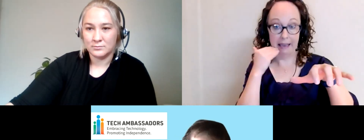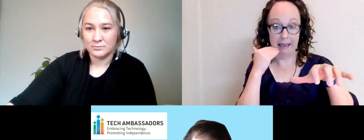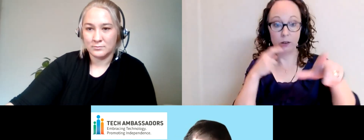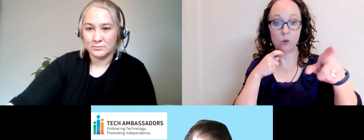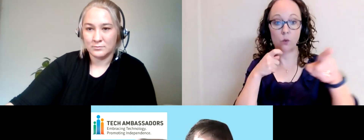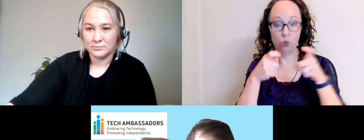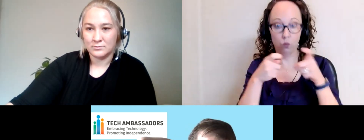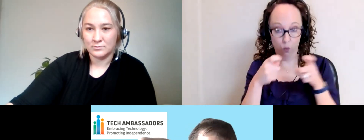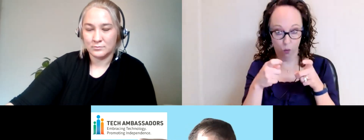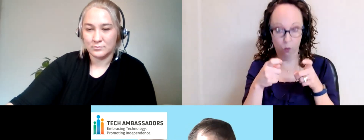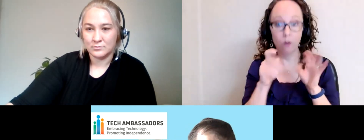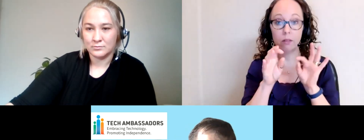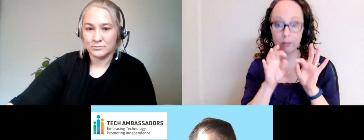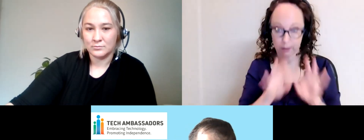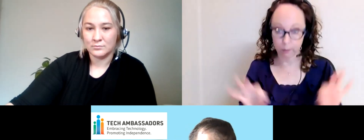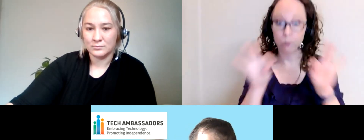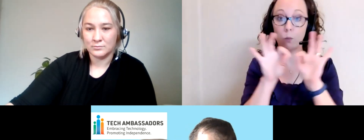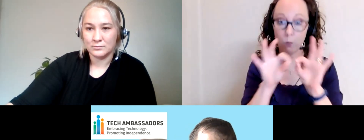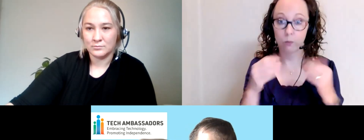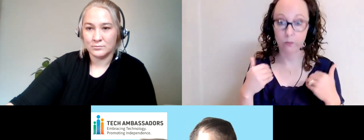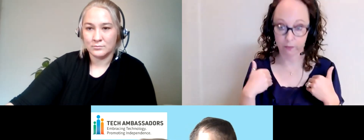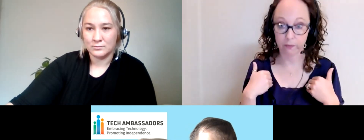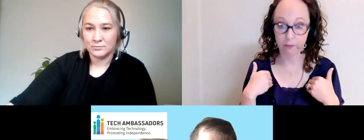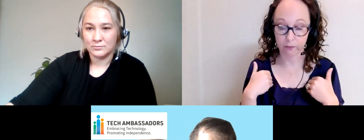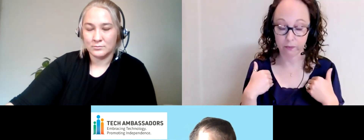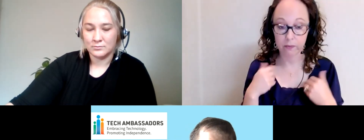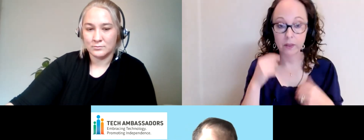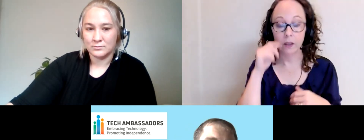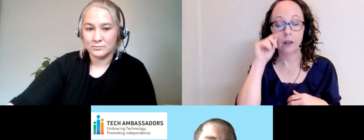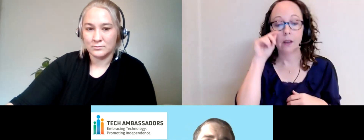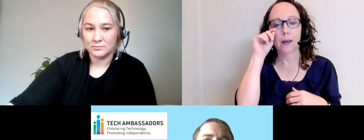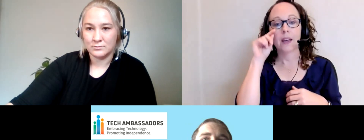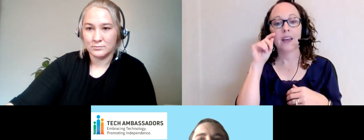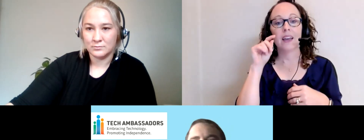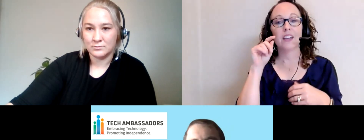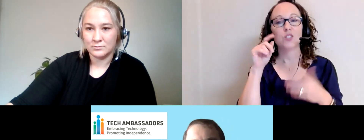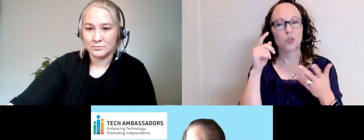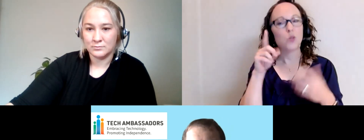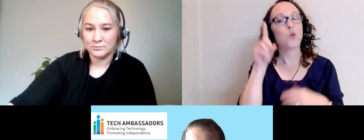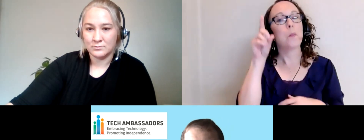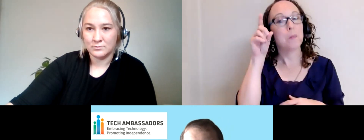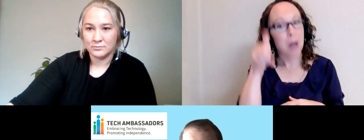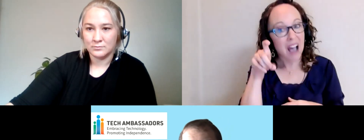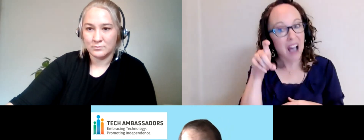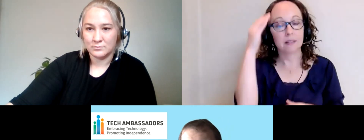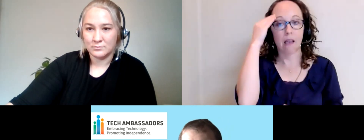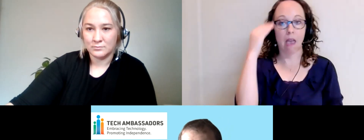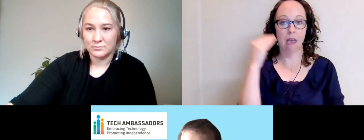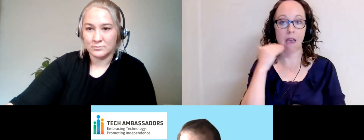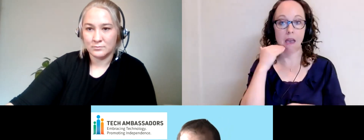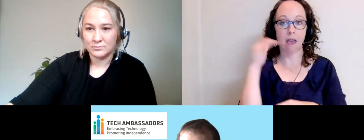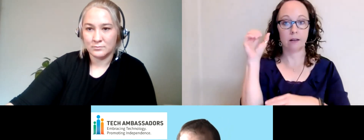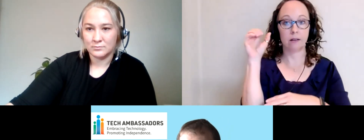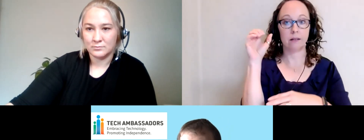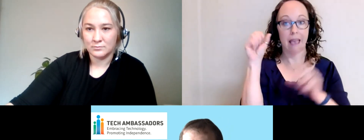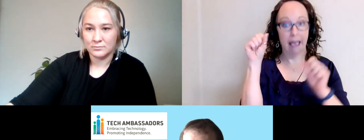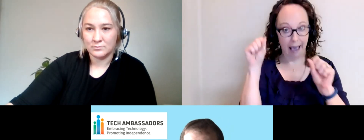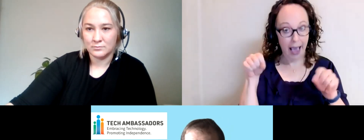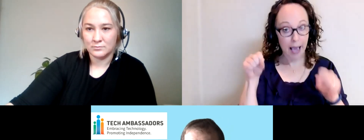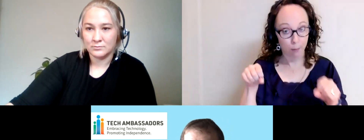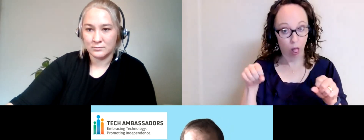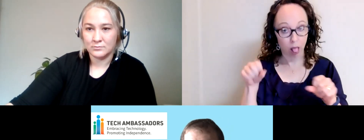and be able to like move your head around